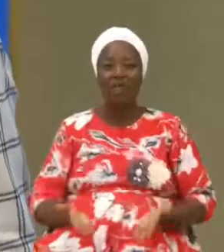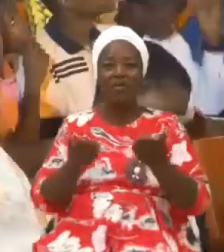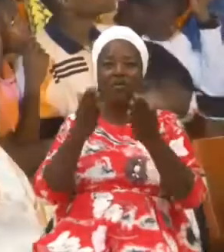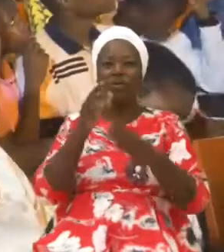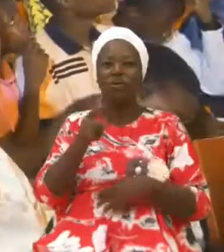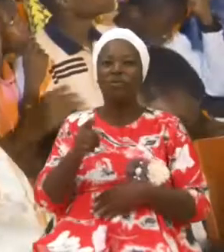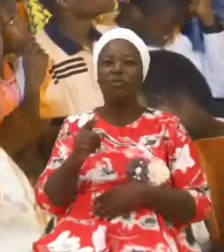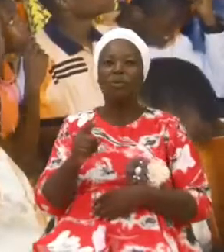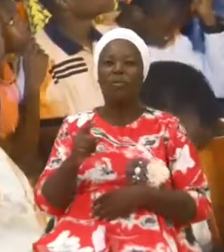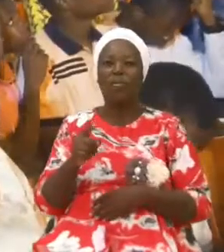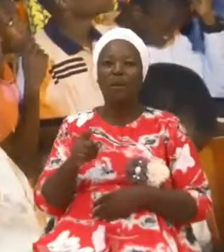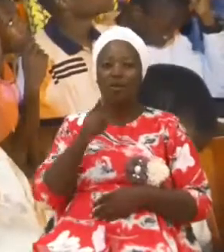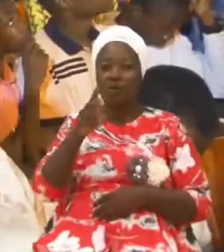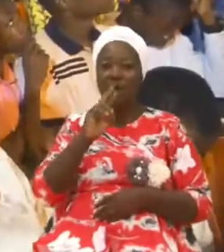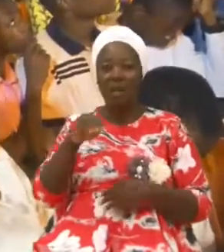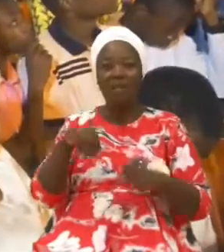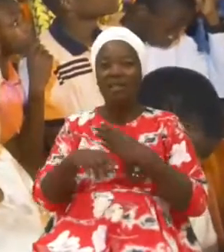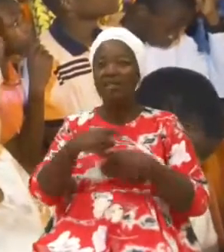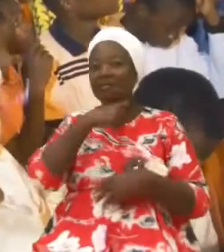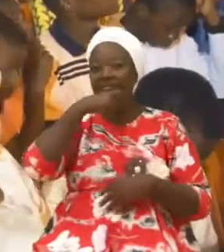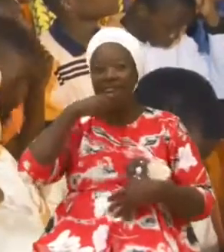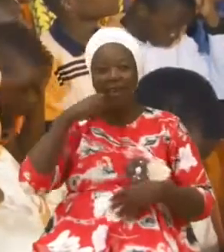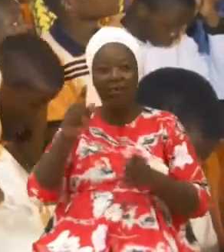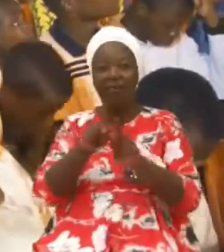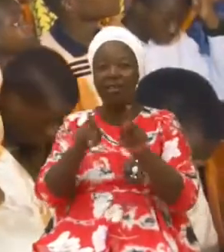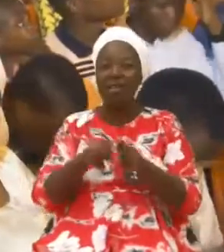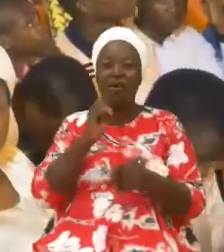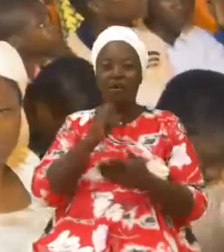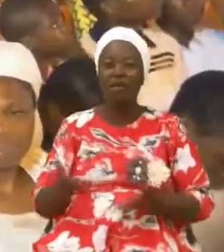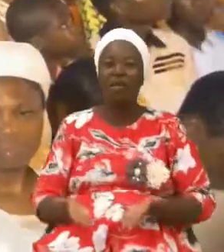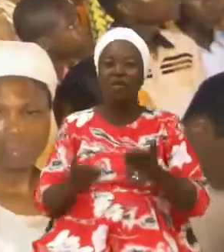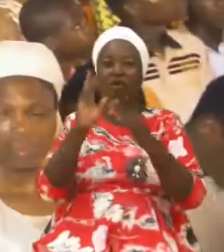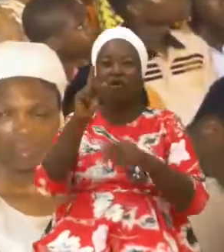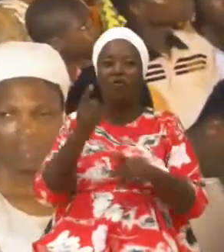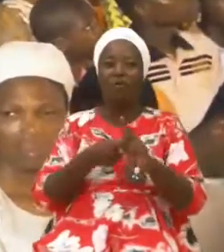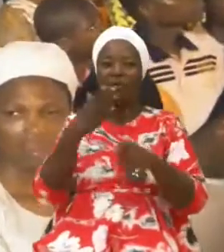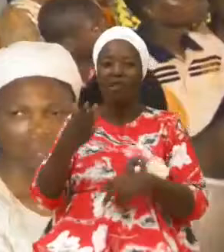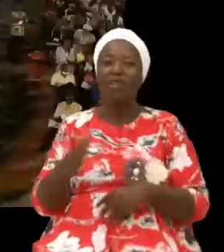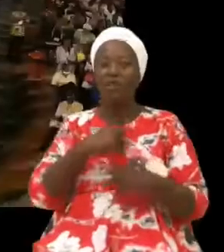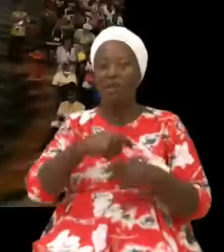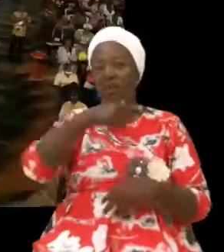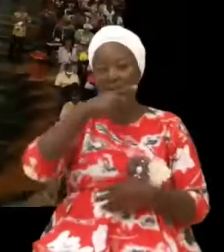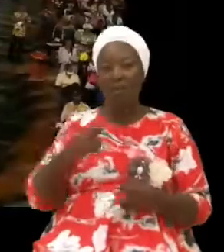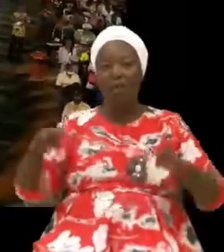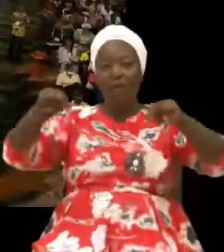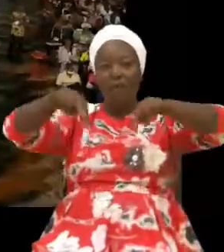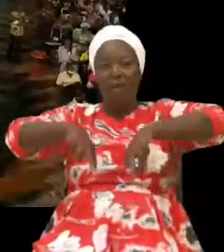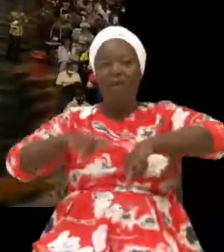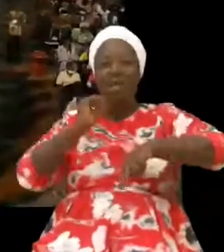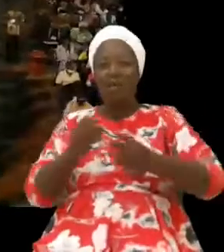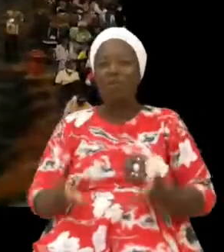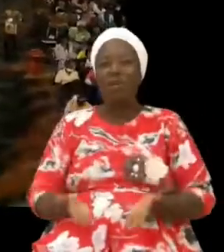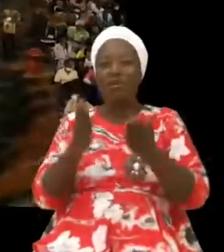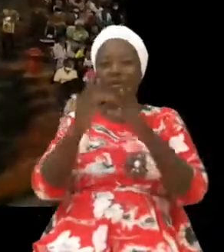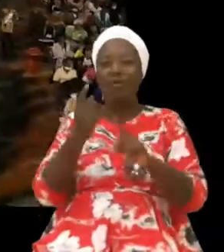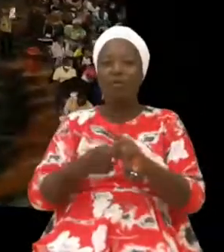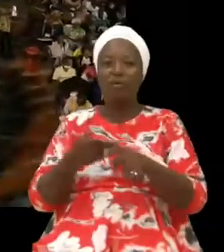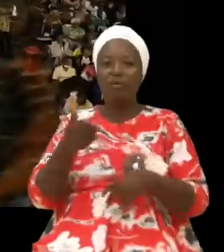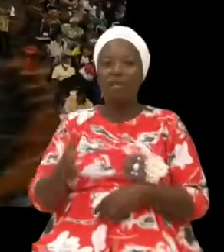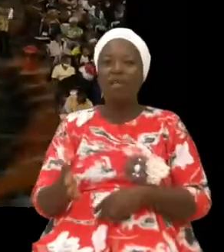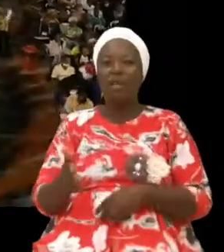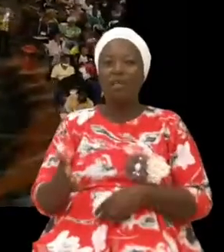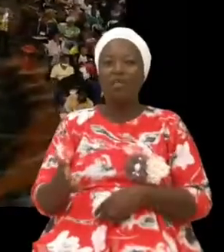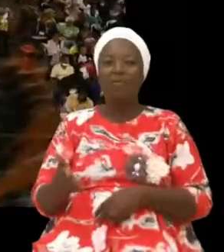up. He will exalt you. You're in the dungeon, he'll dig you up from there. You're